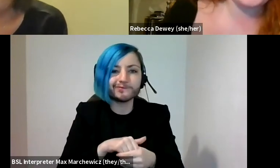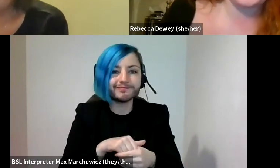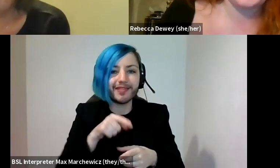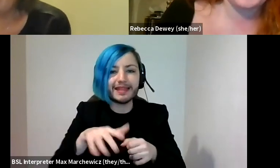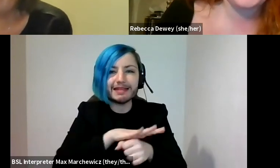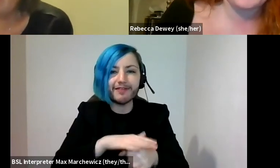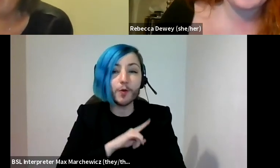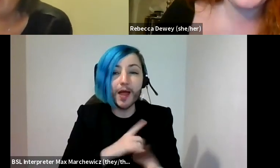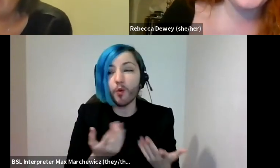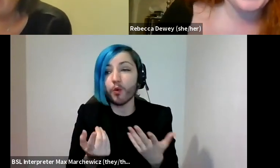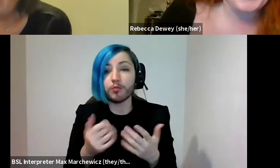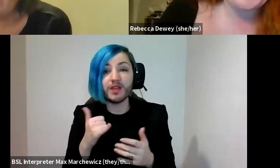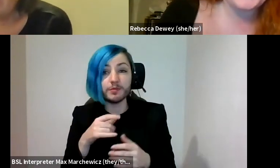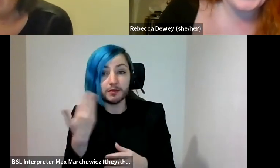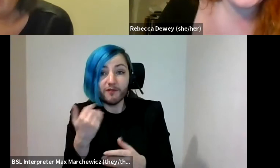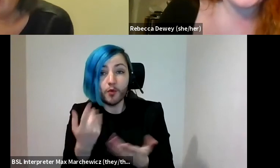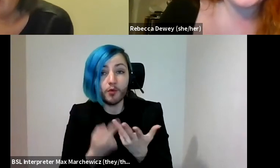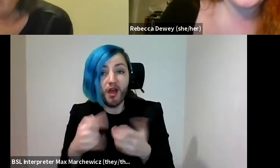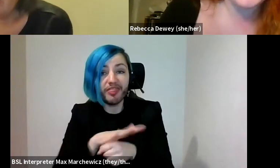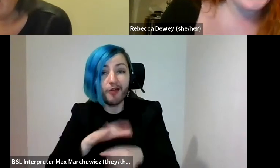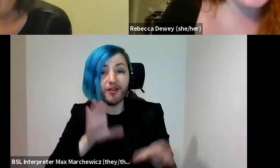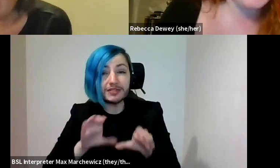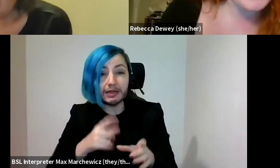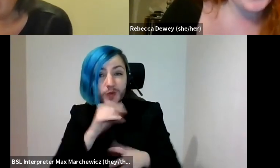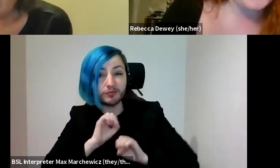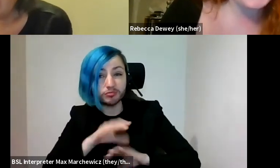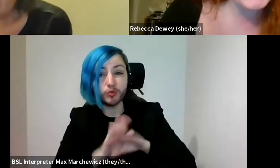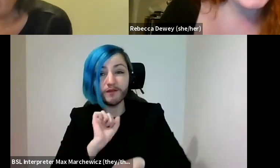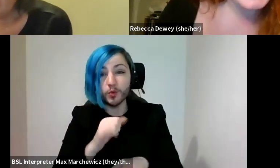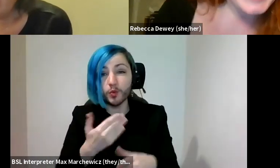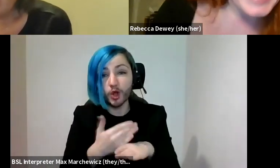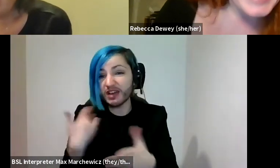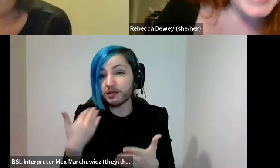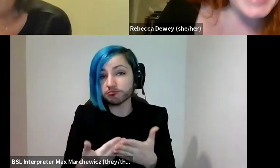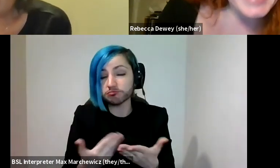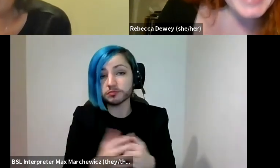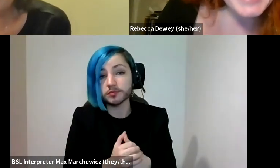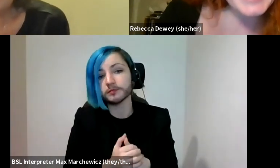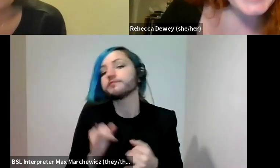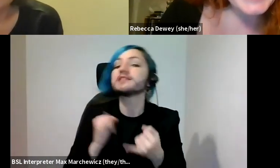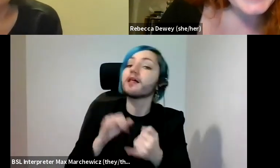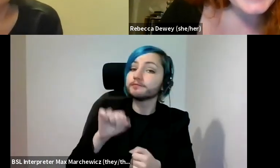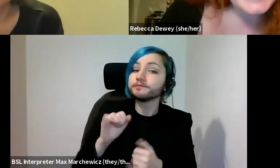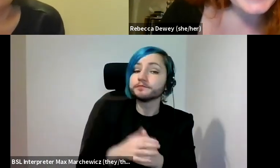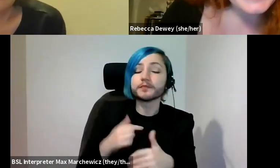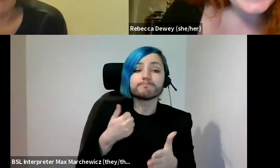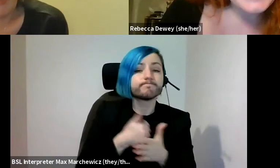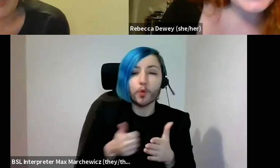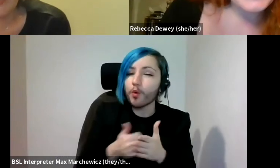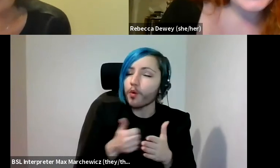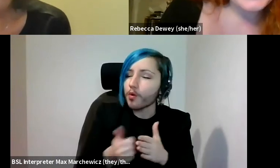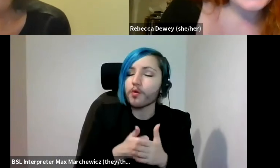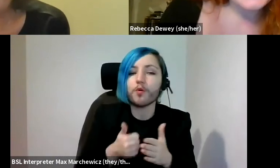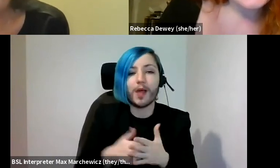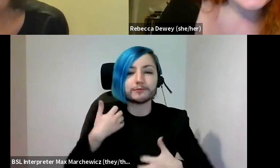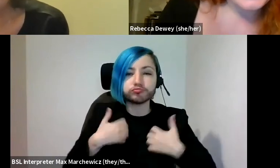of science that you spent time on? Yeah, just tell us a bit about your career path, I suppose. Sure. So I always was interested in studying